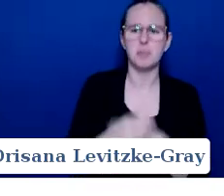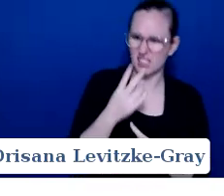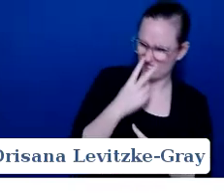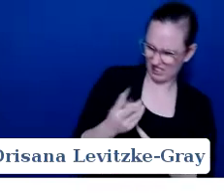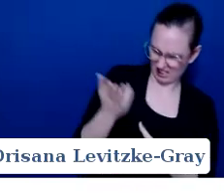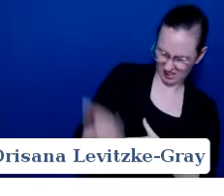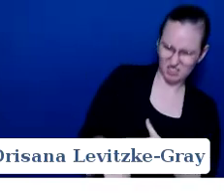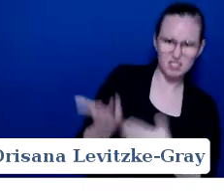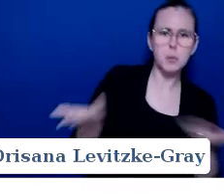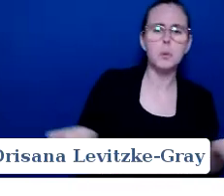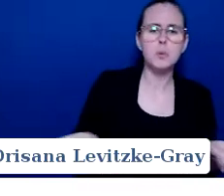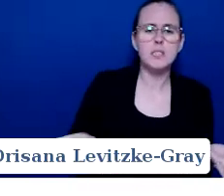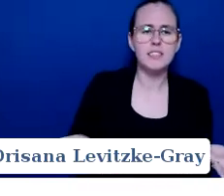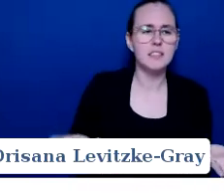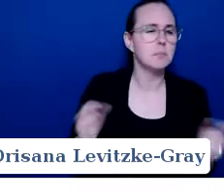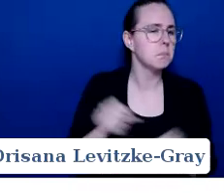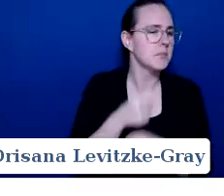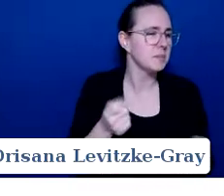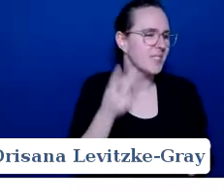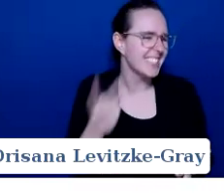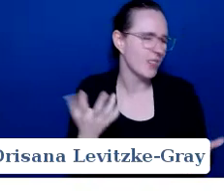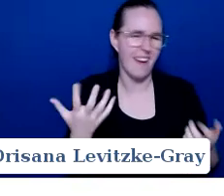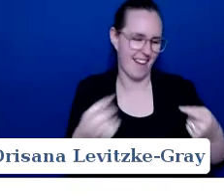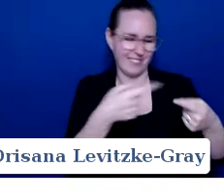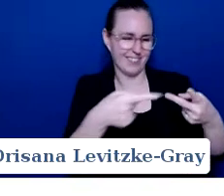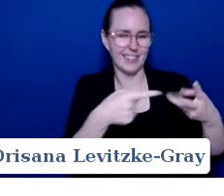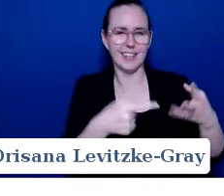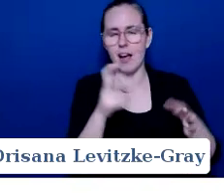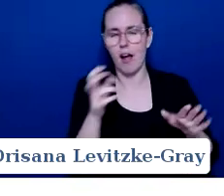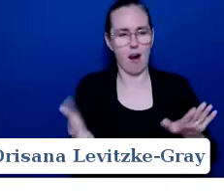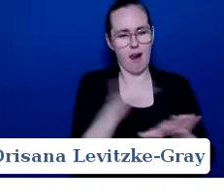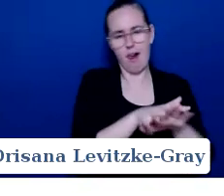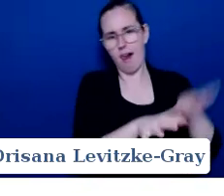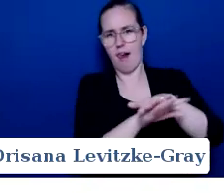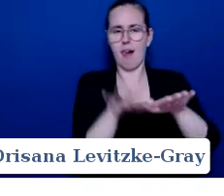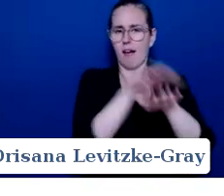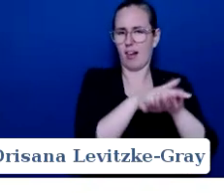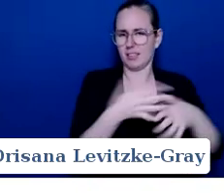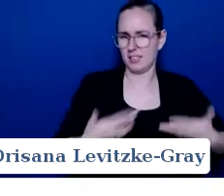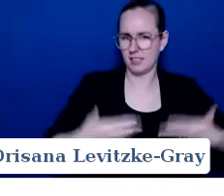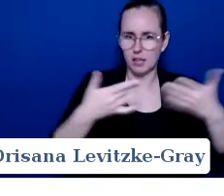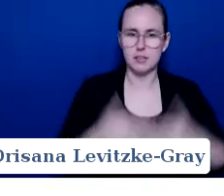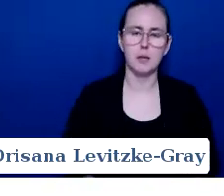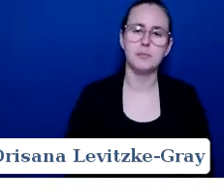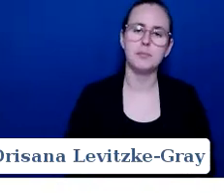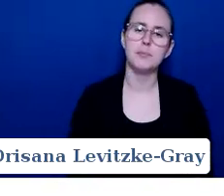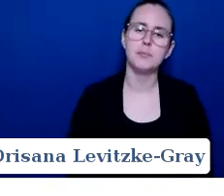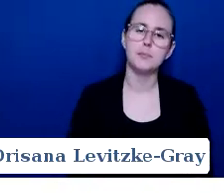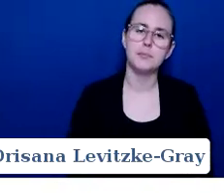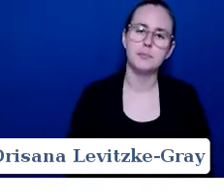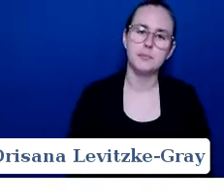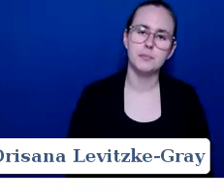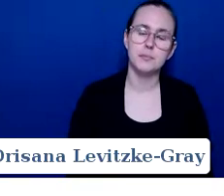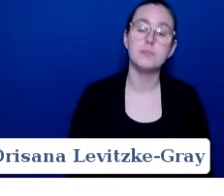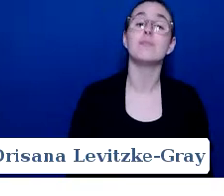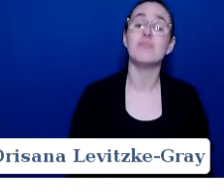exist for identifying the disability, both on the statistical level, on the census and survey, and on